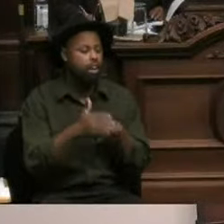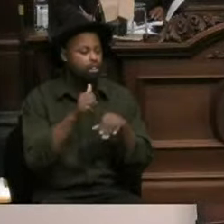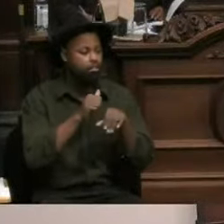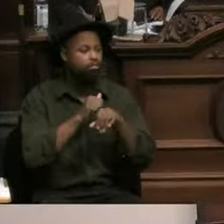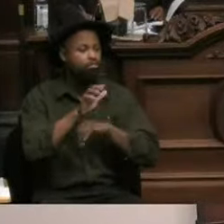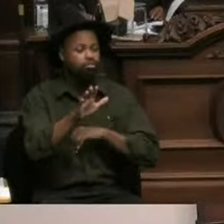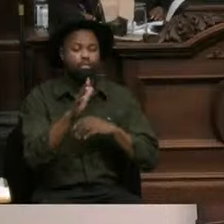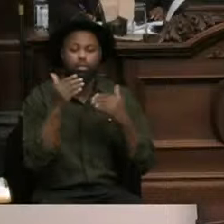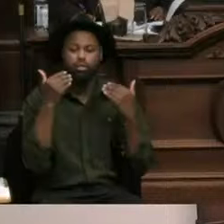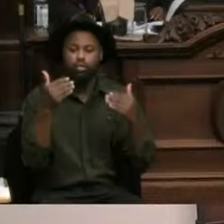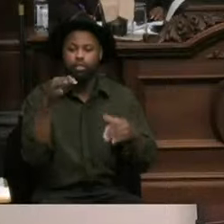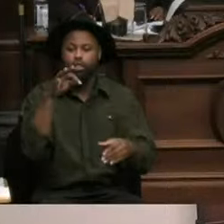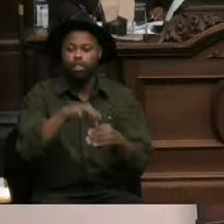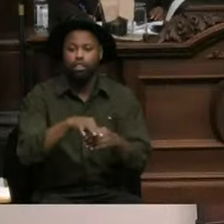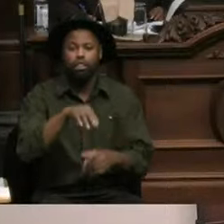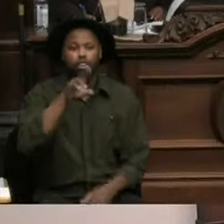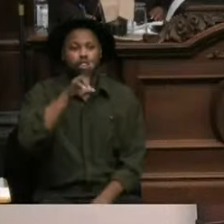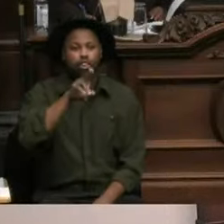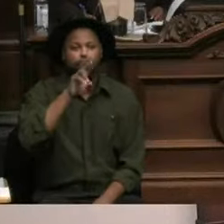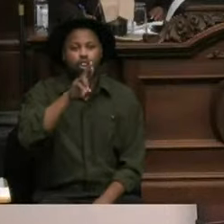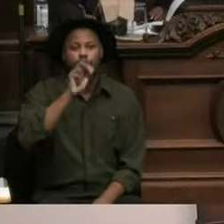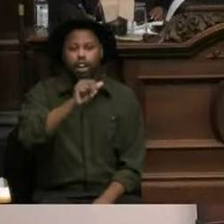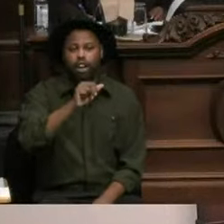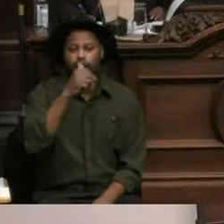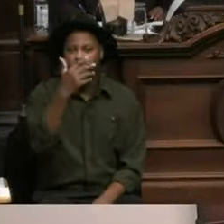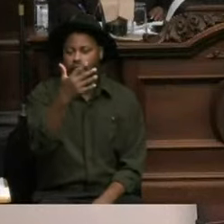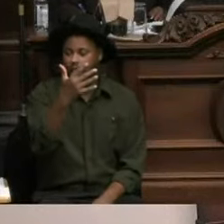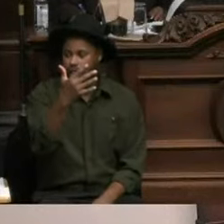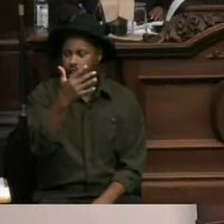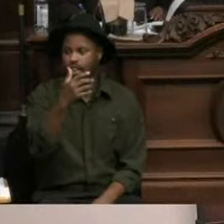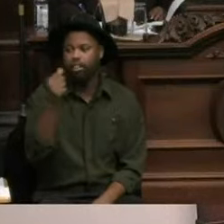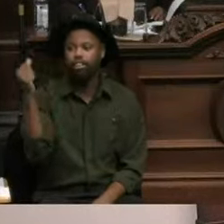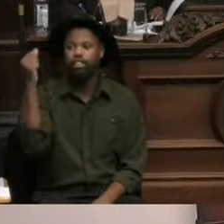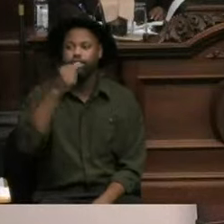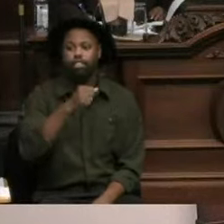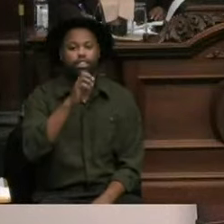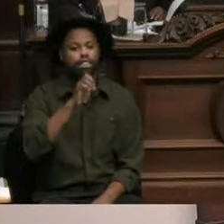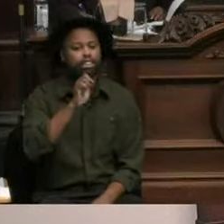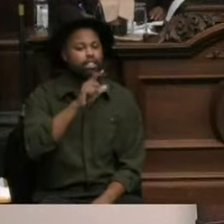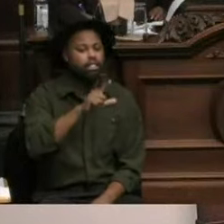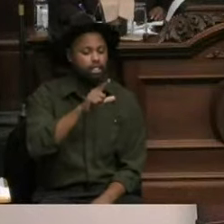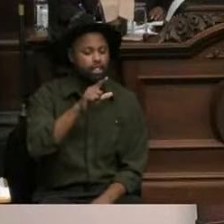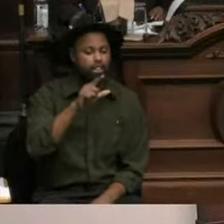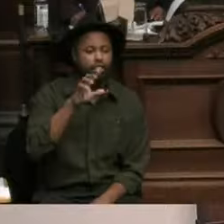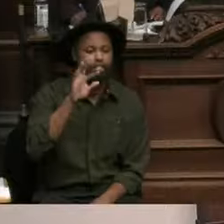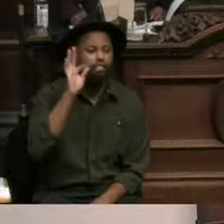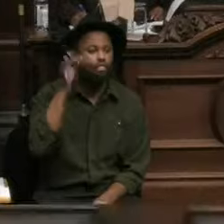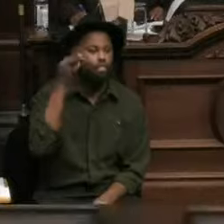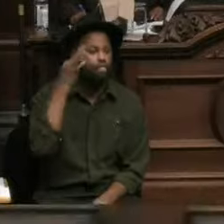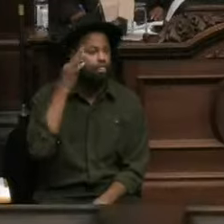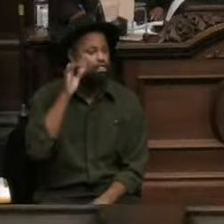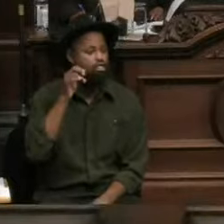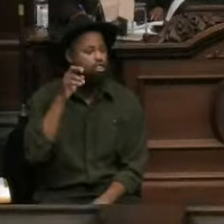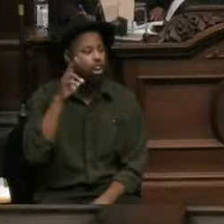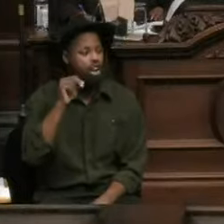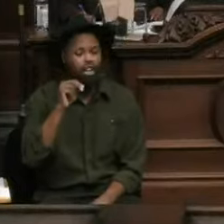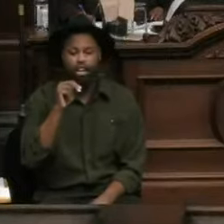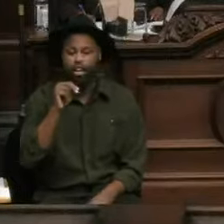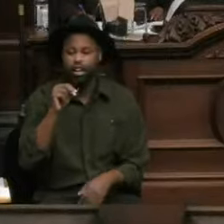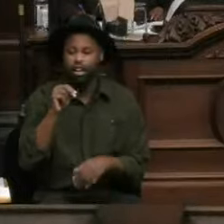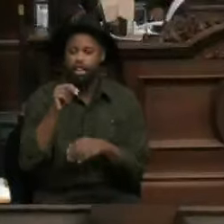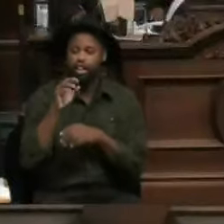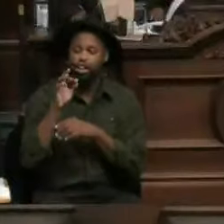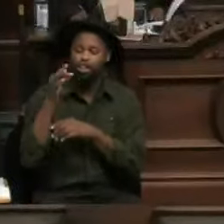vote. URA 5, designating the ESL Federal Credit Union as qualified and eligible to lease and